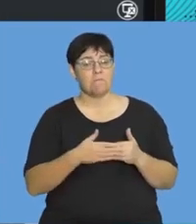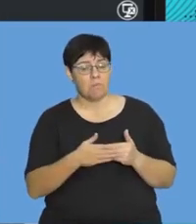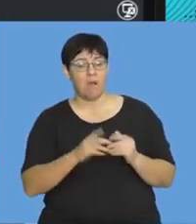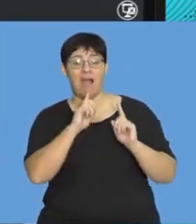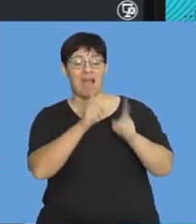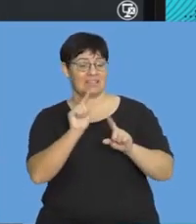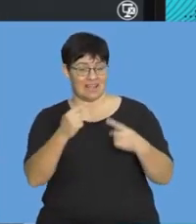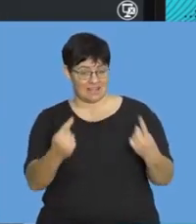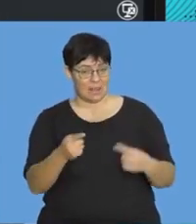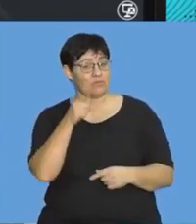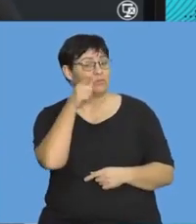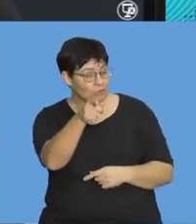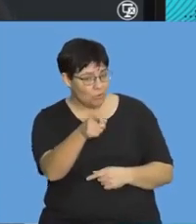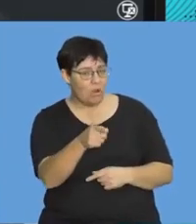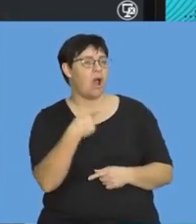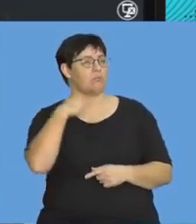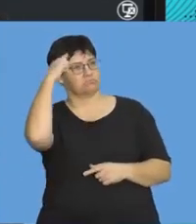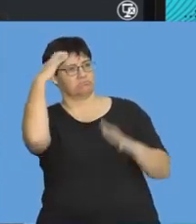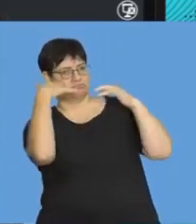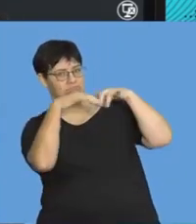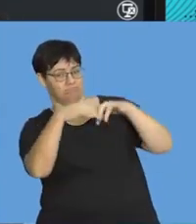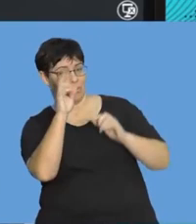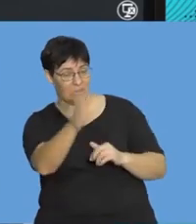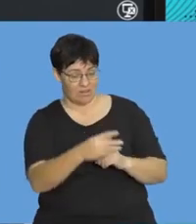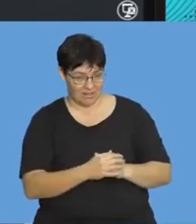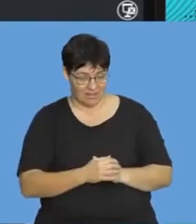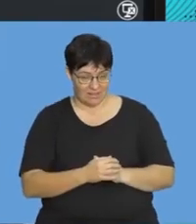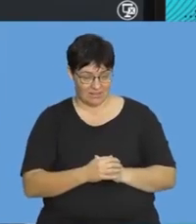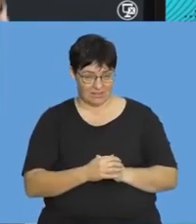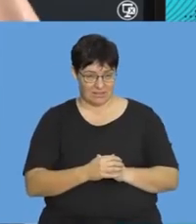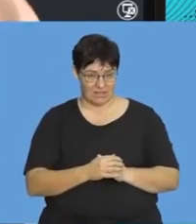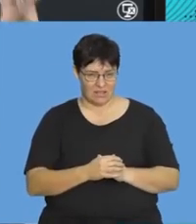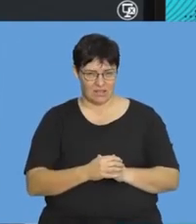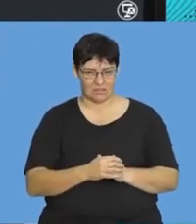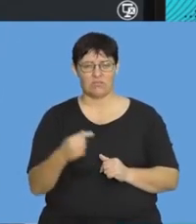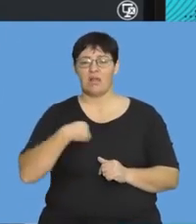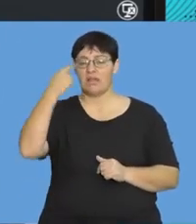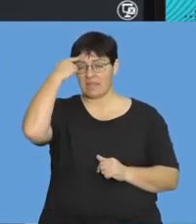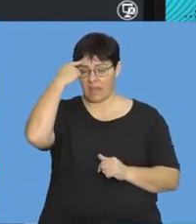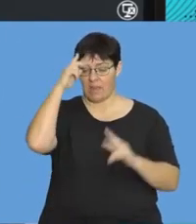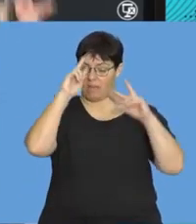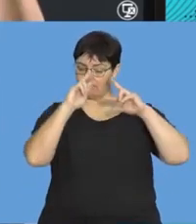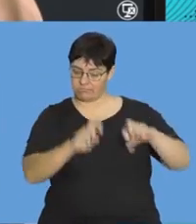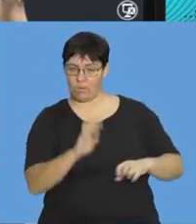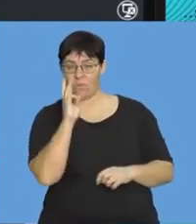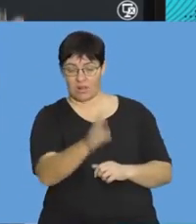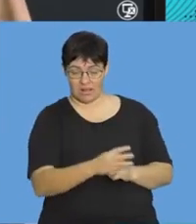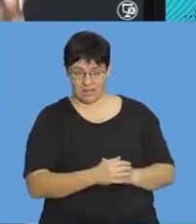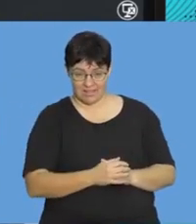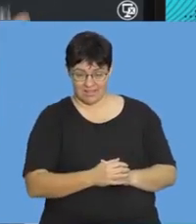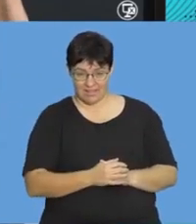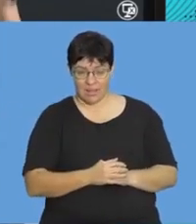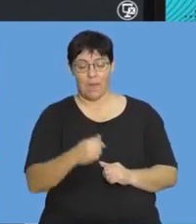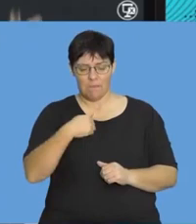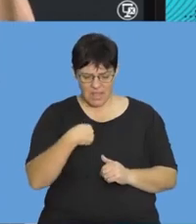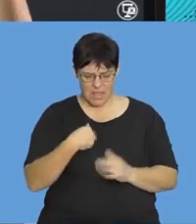answer this question, but you guys are now going to think about it. Right, I want you to go now. I want you to think, I'm going to do investigation. What